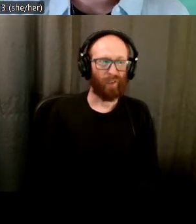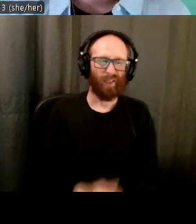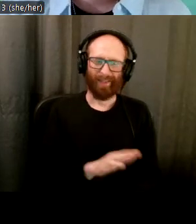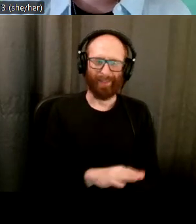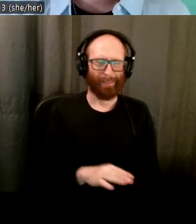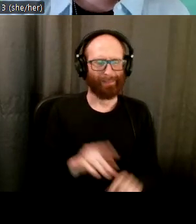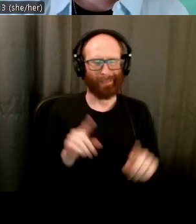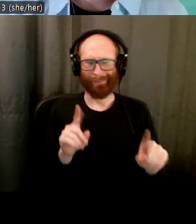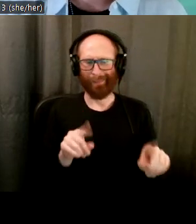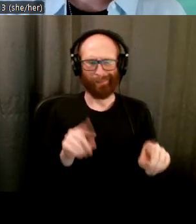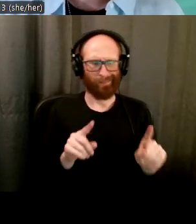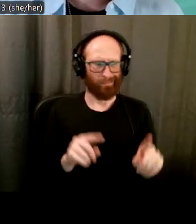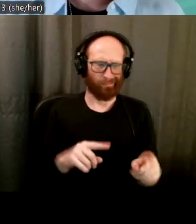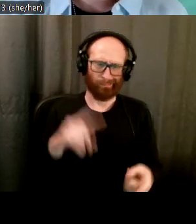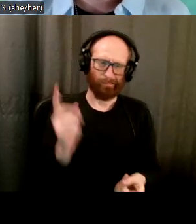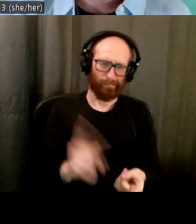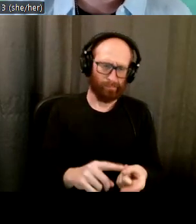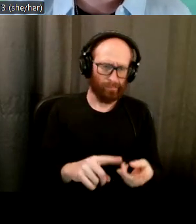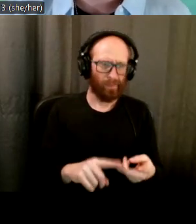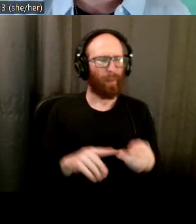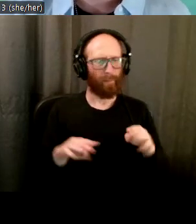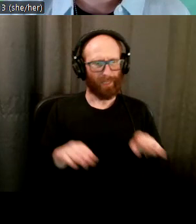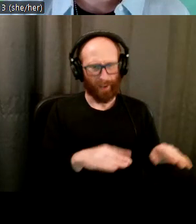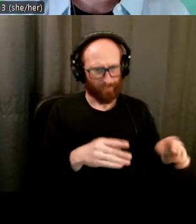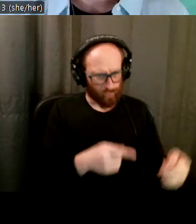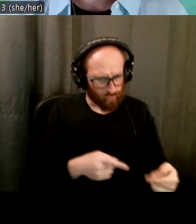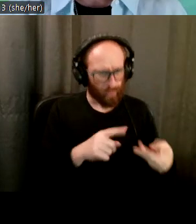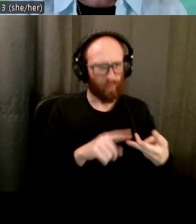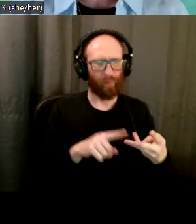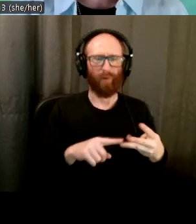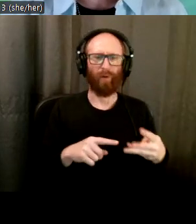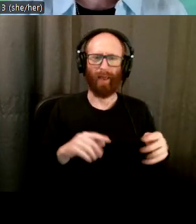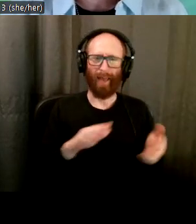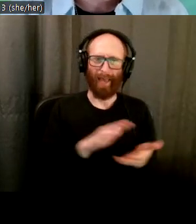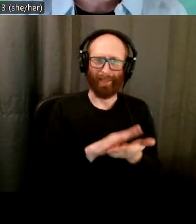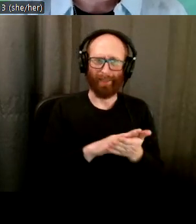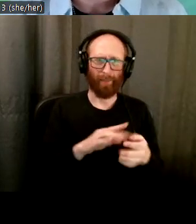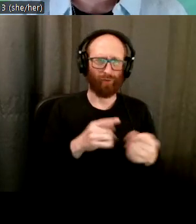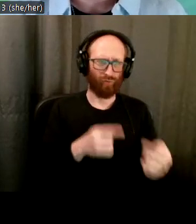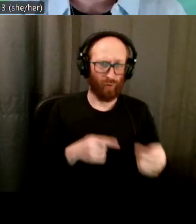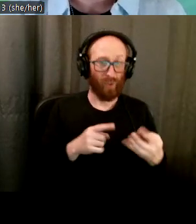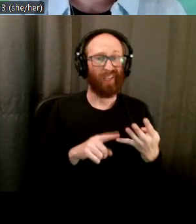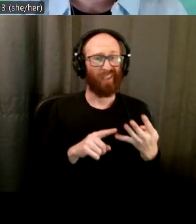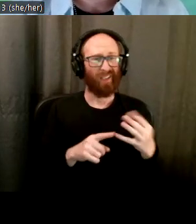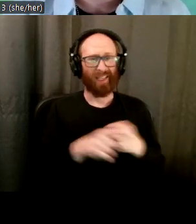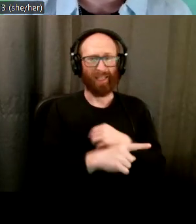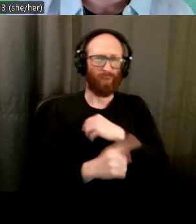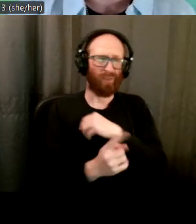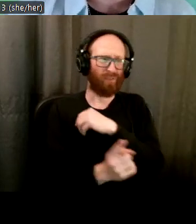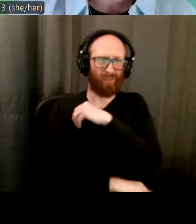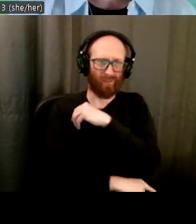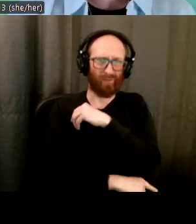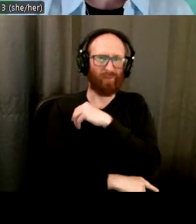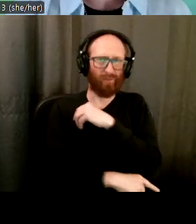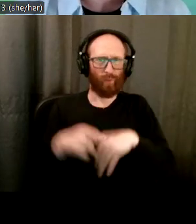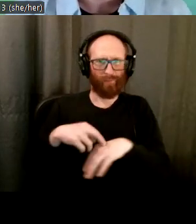attendance, behavioral and academic struggles, and was a discipline referral for our vape education class